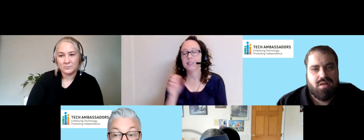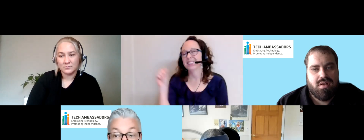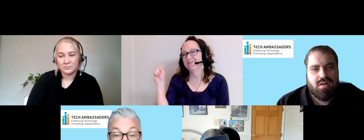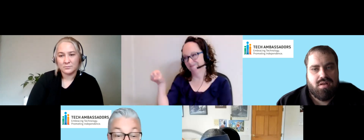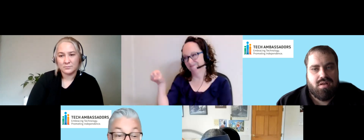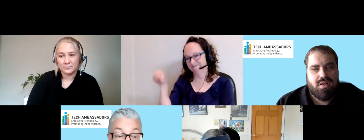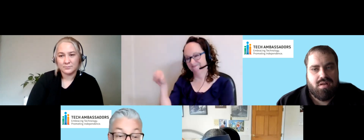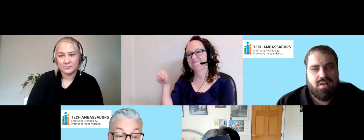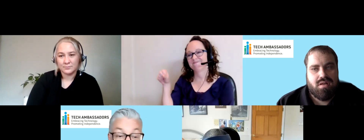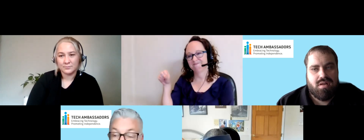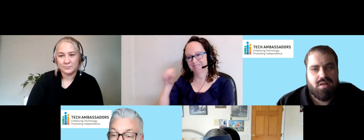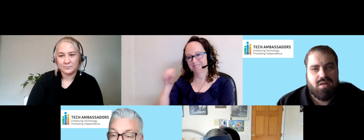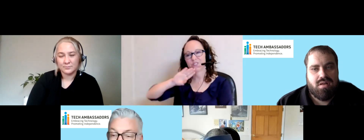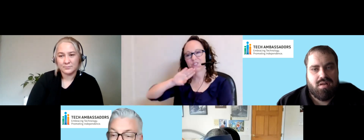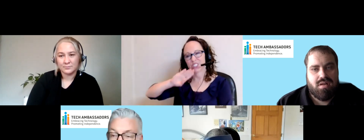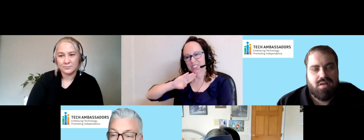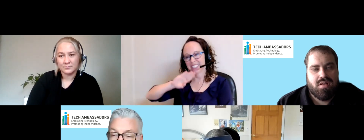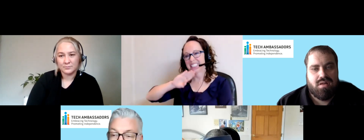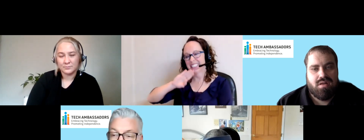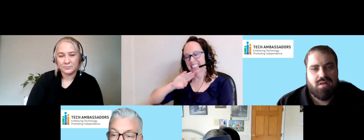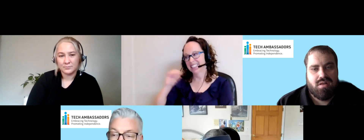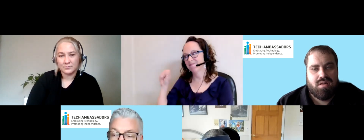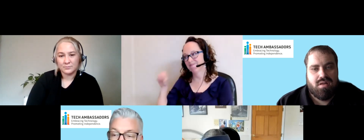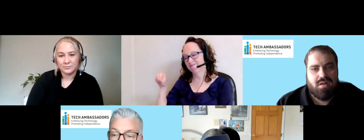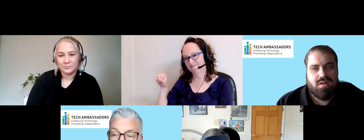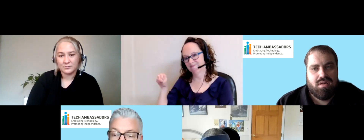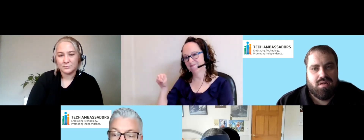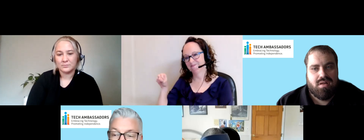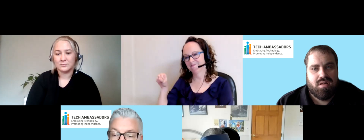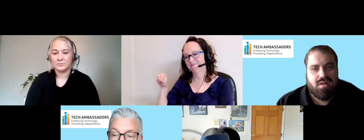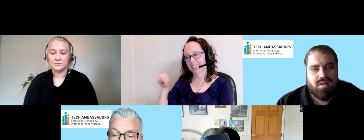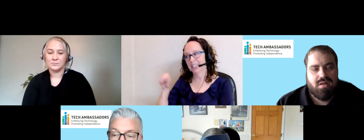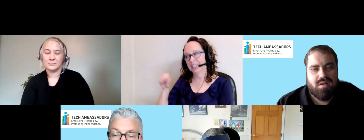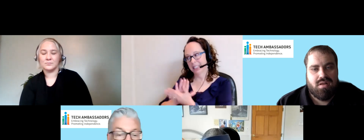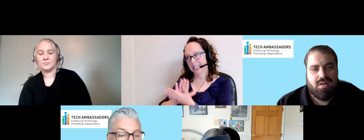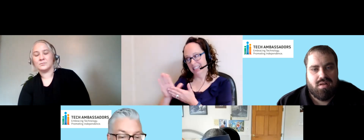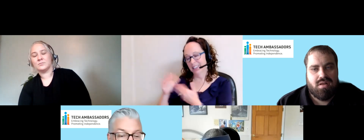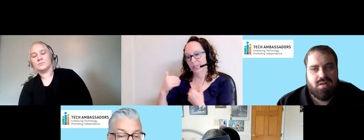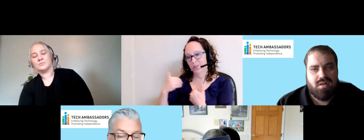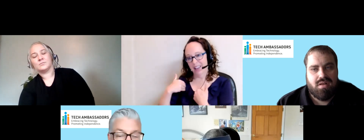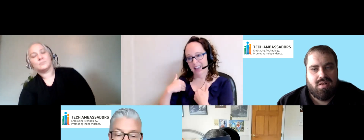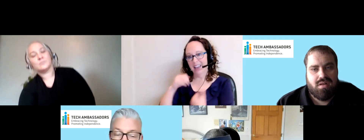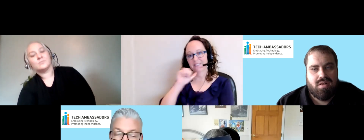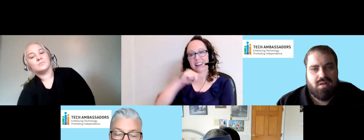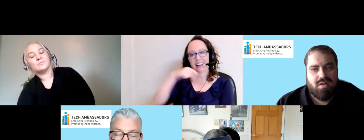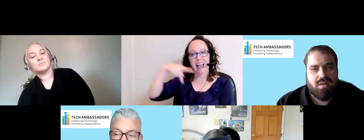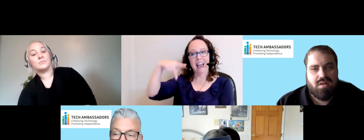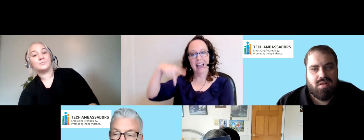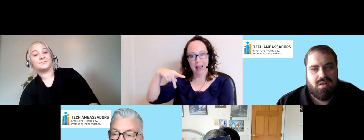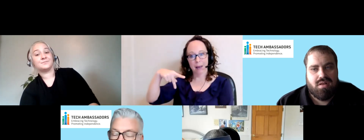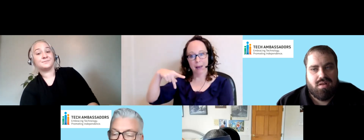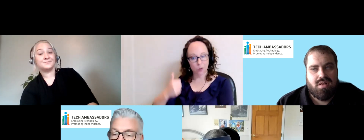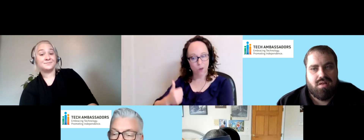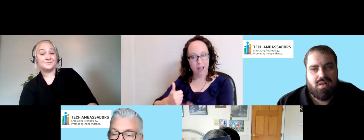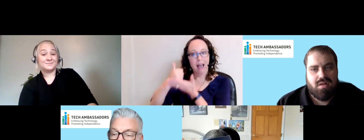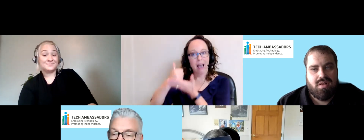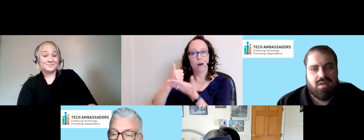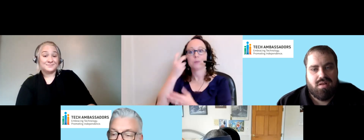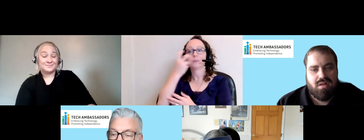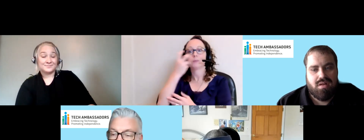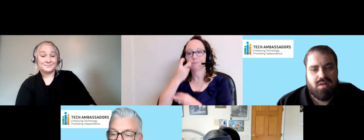that could be frustrating. So, an app that could help you would be really good. So thank you, Yeah. George, for coming on.